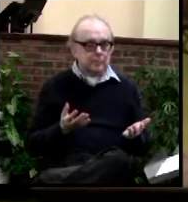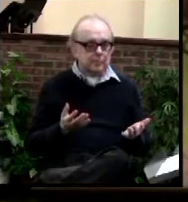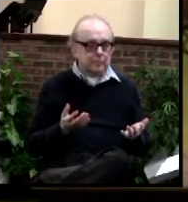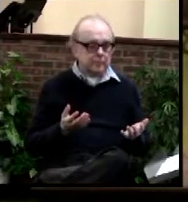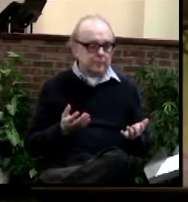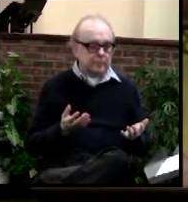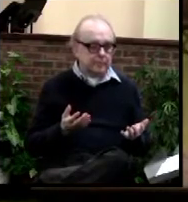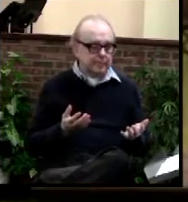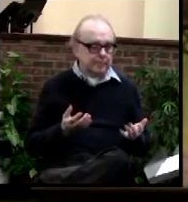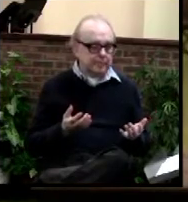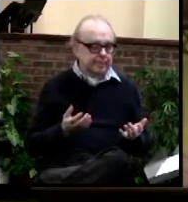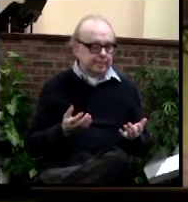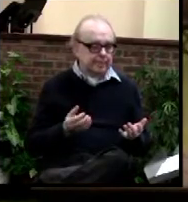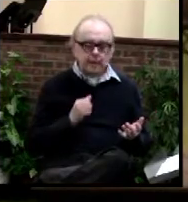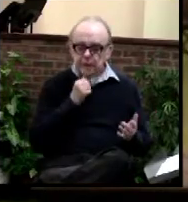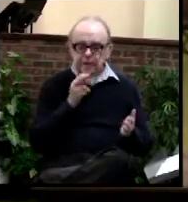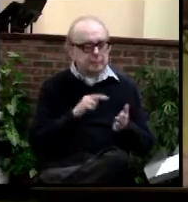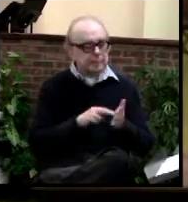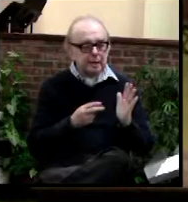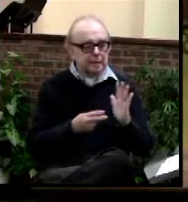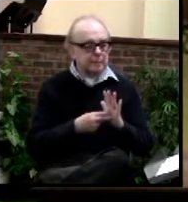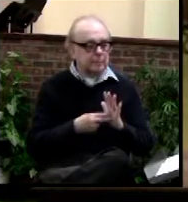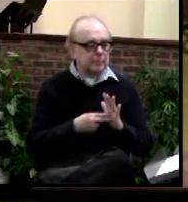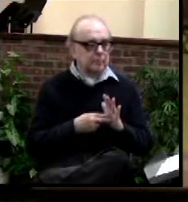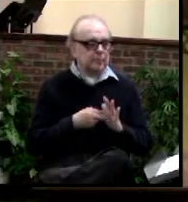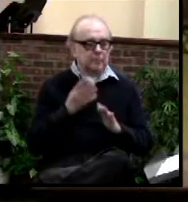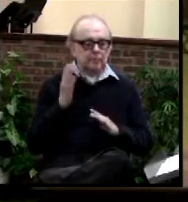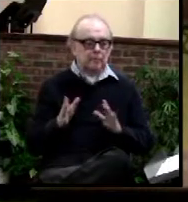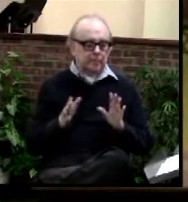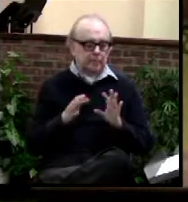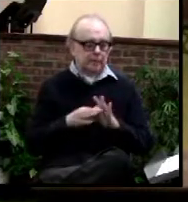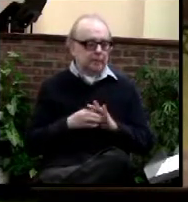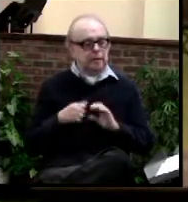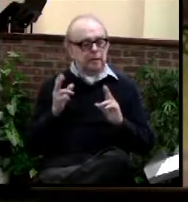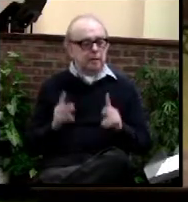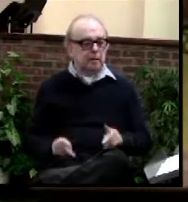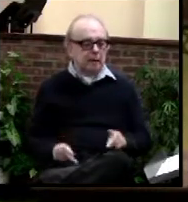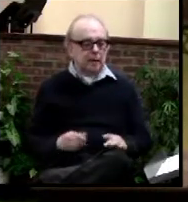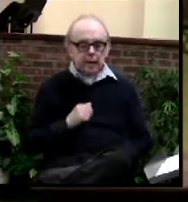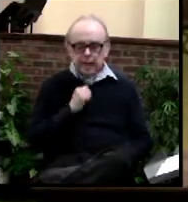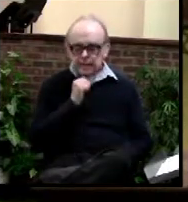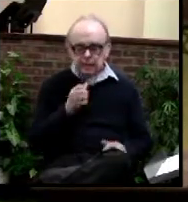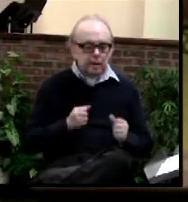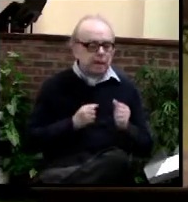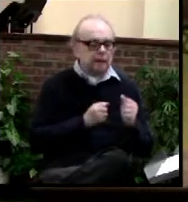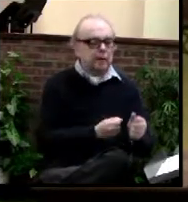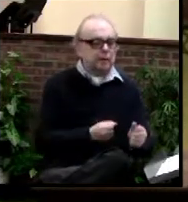it doesn't also mean to never relate to anybody that is not a follower of